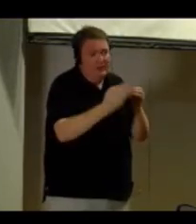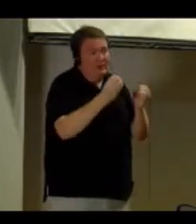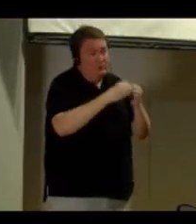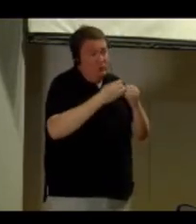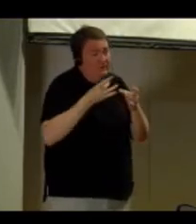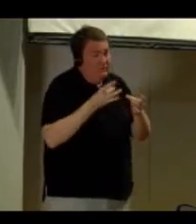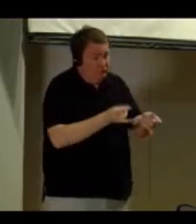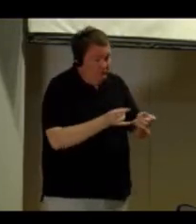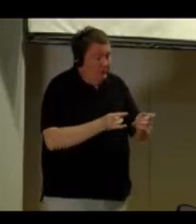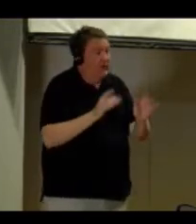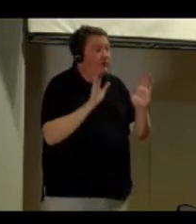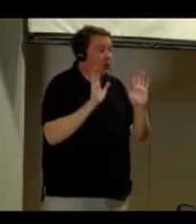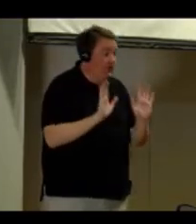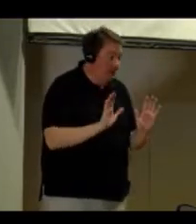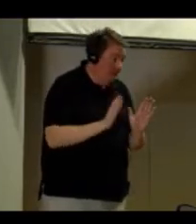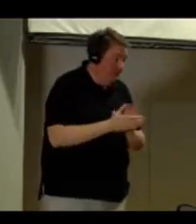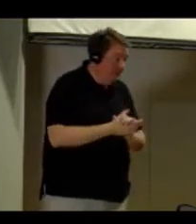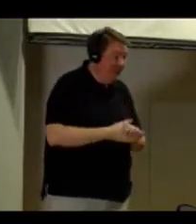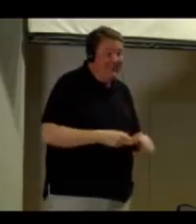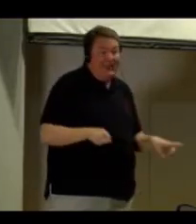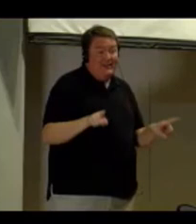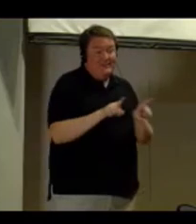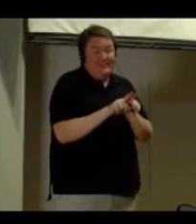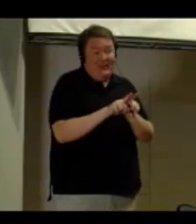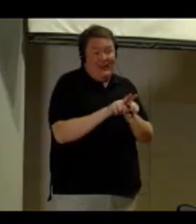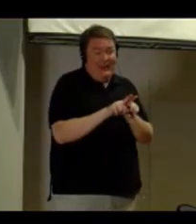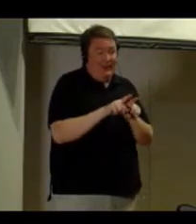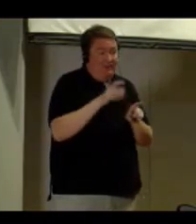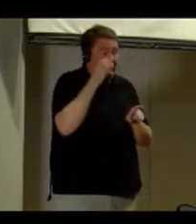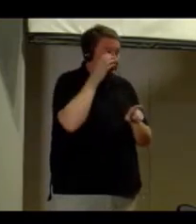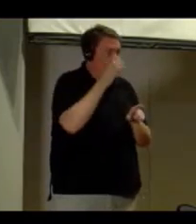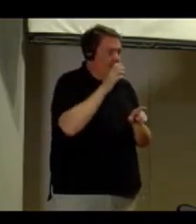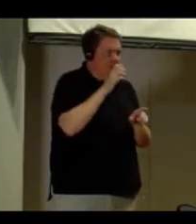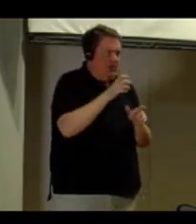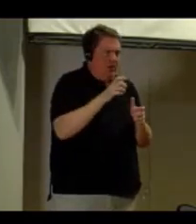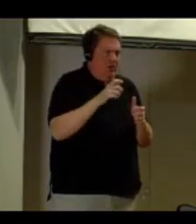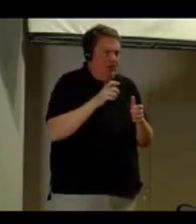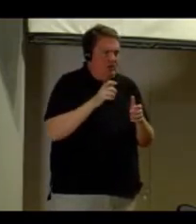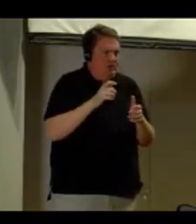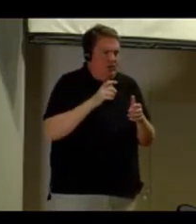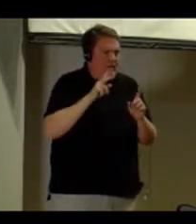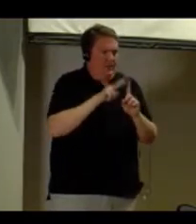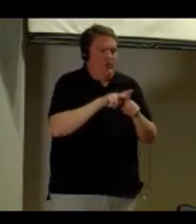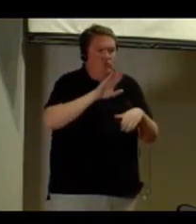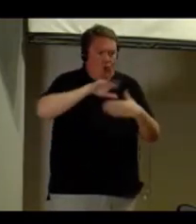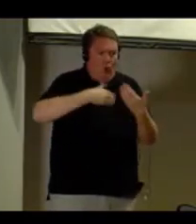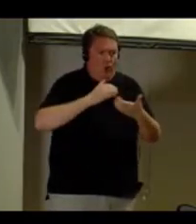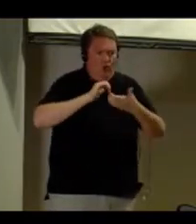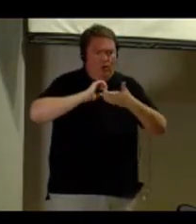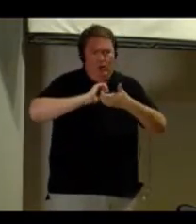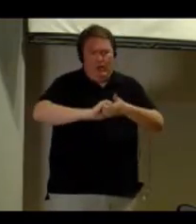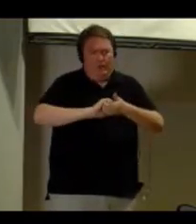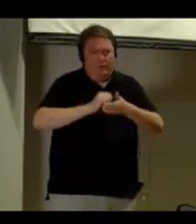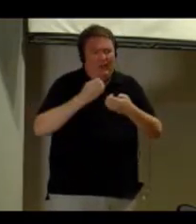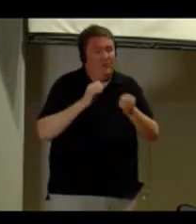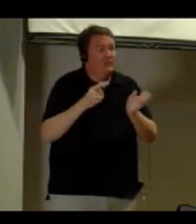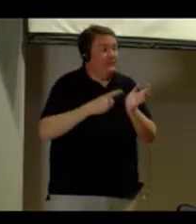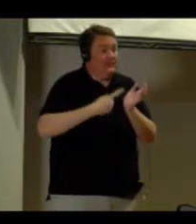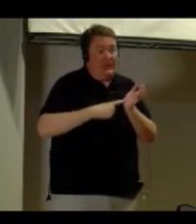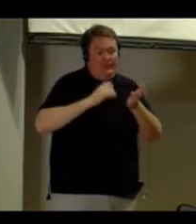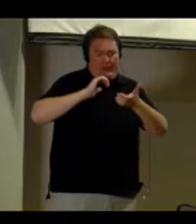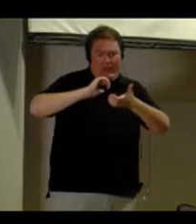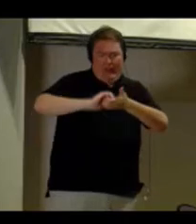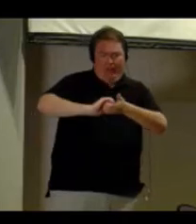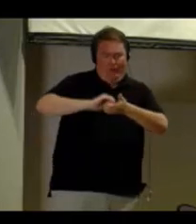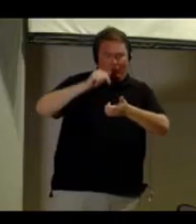that same scrutiny wouldn't apply to all collaborative efforts. Sometimes the collaboration is more painful than it